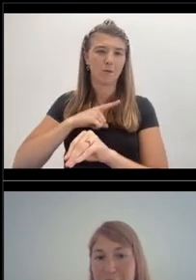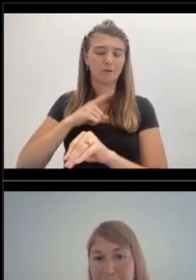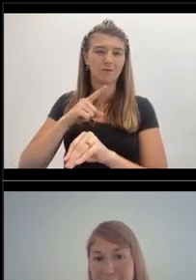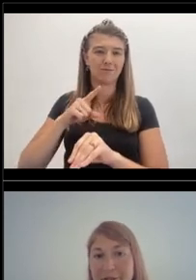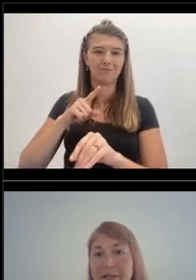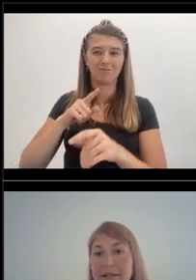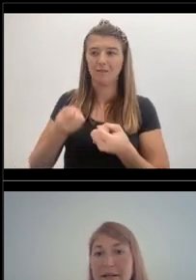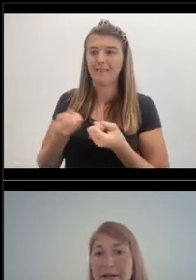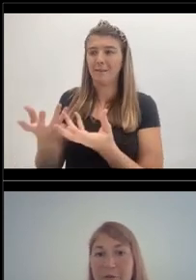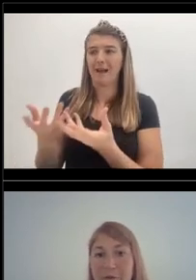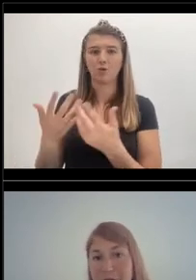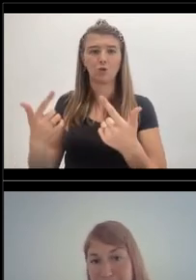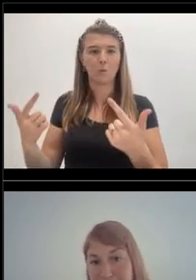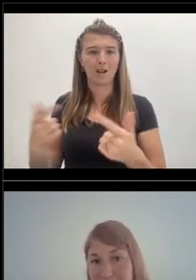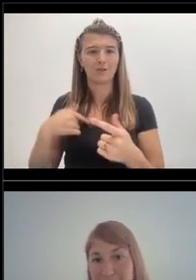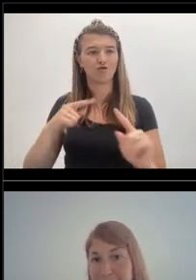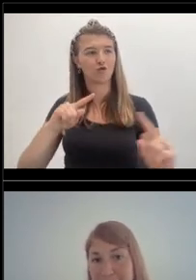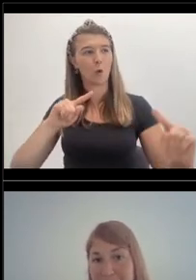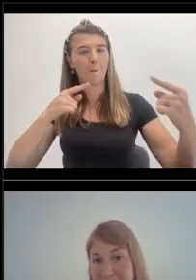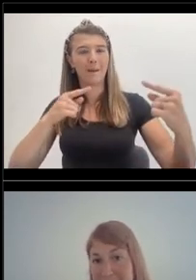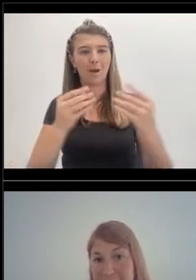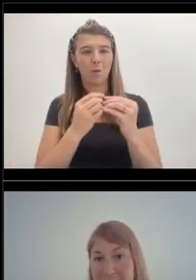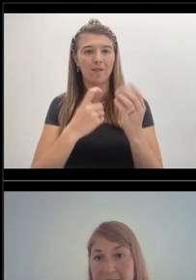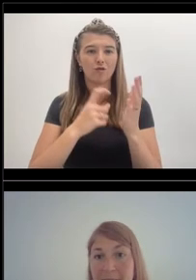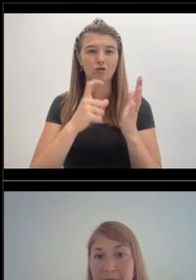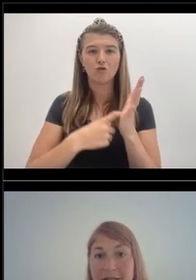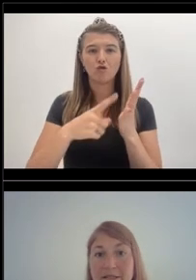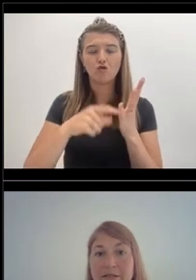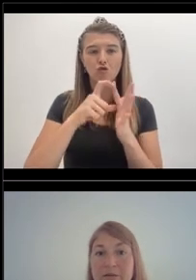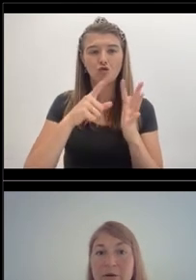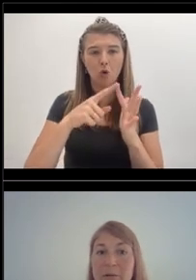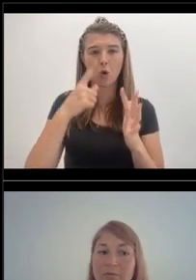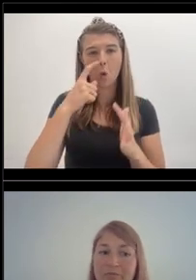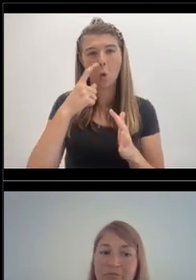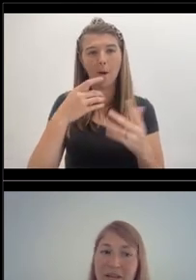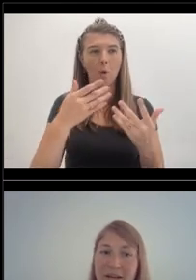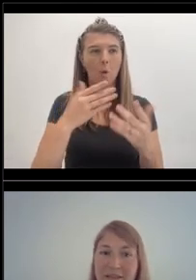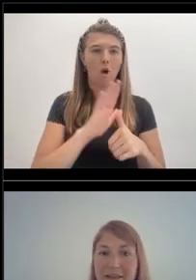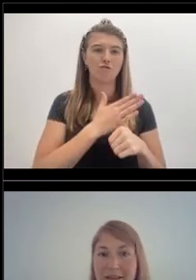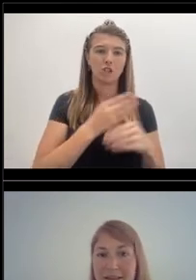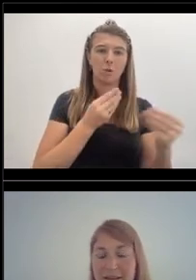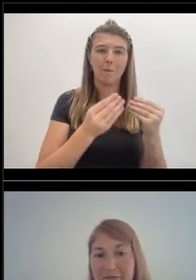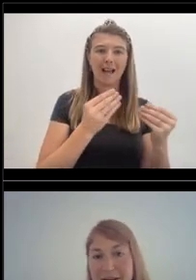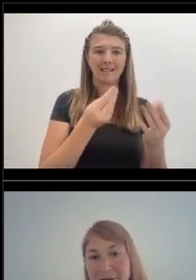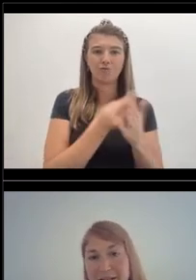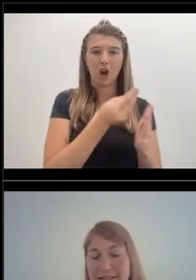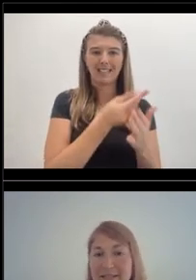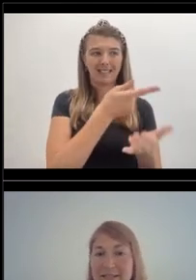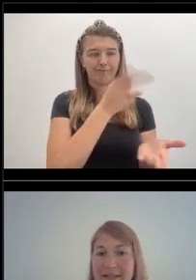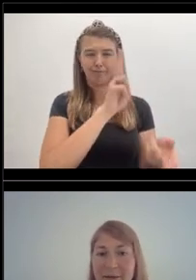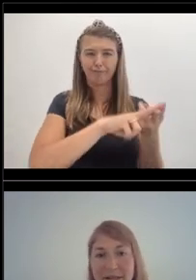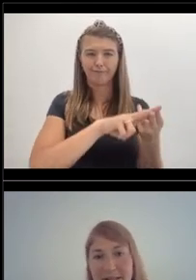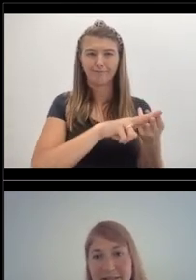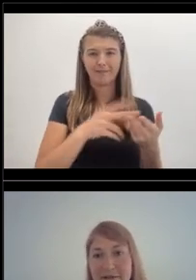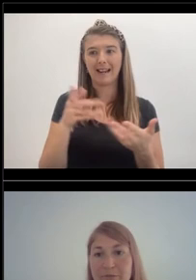with crude oil or virgin plastics prices. So I think nowadays